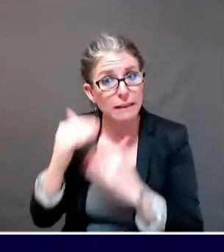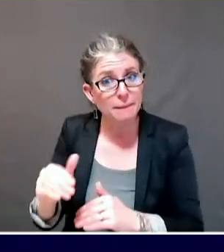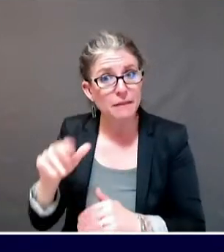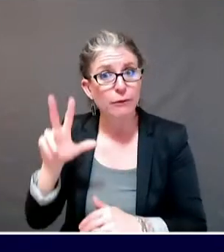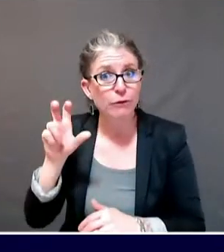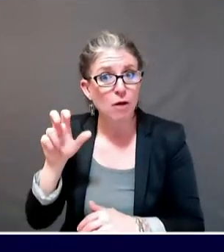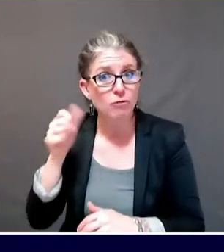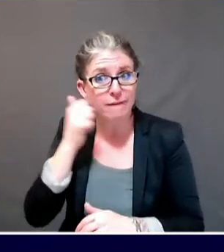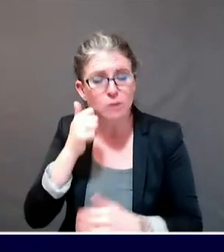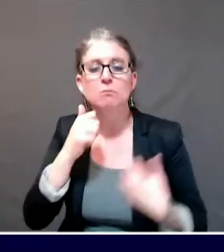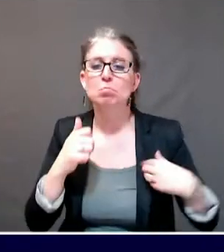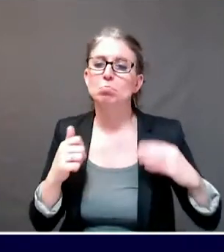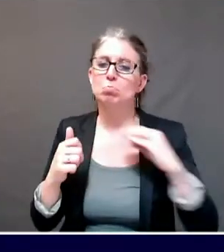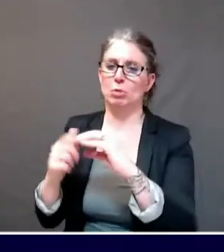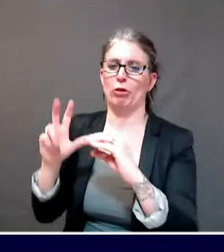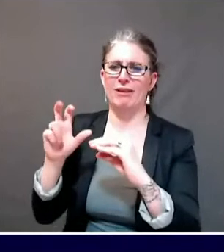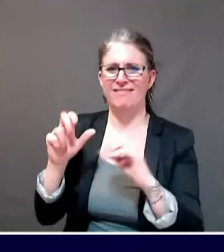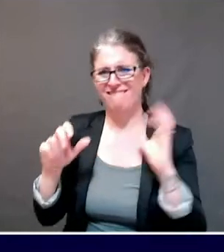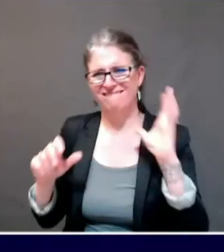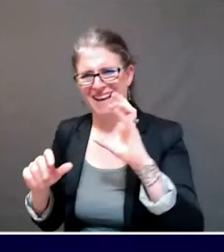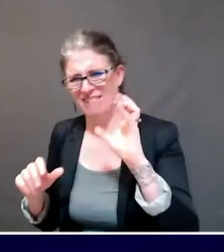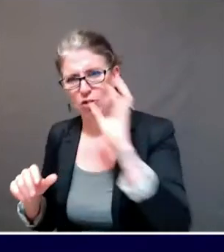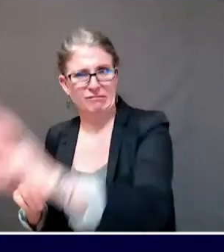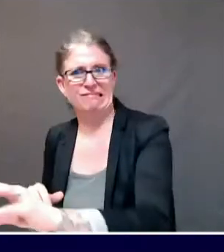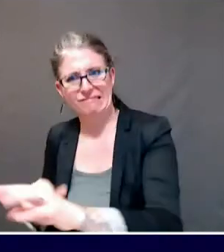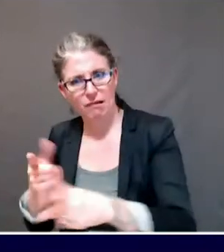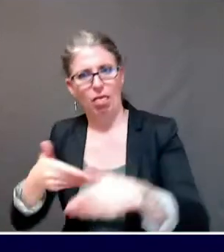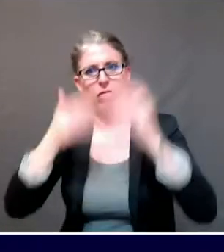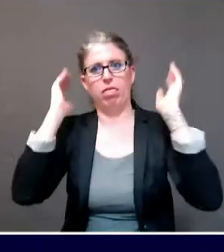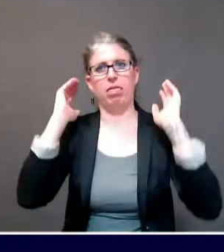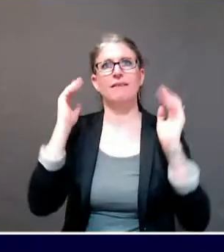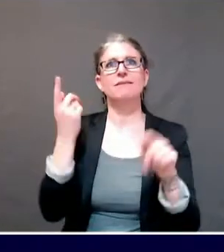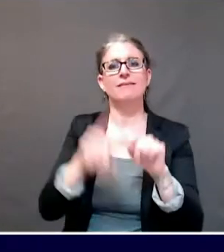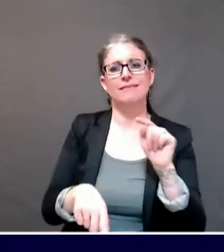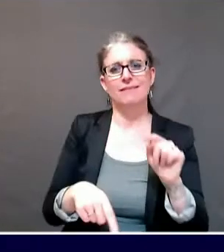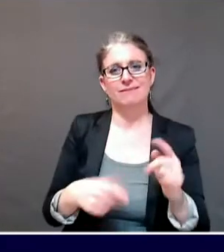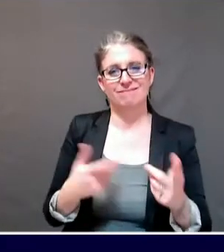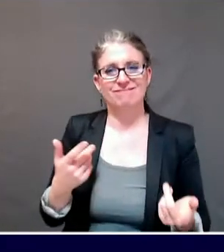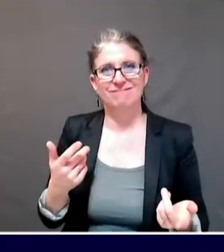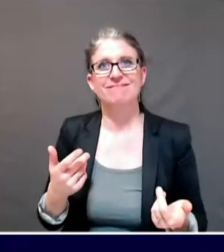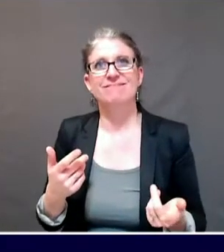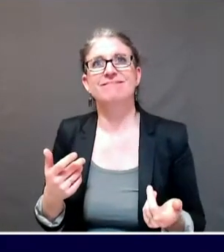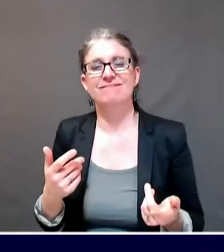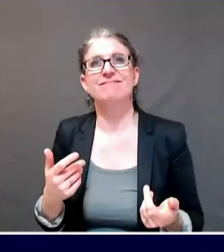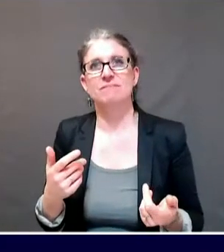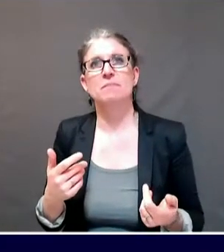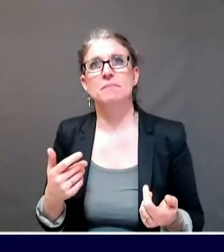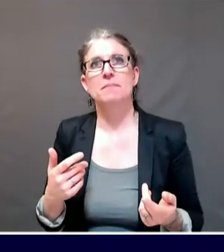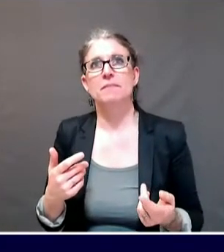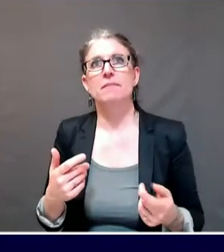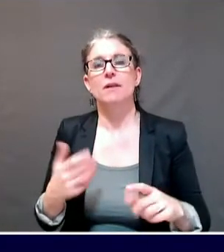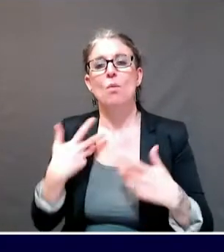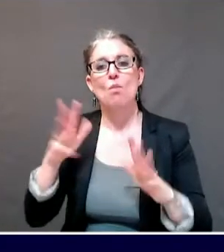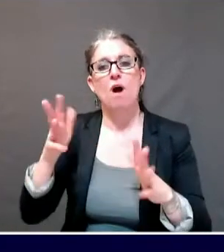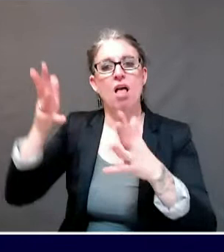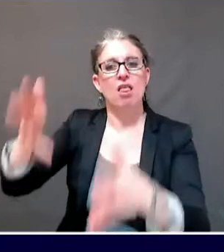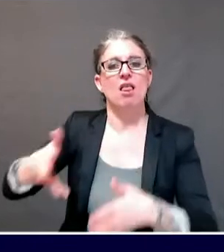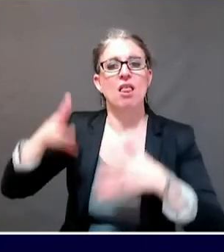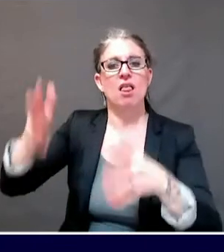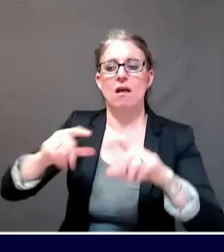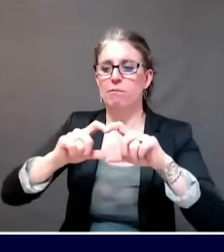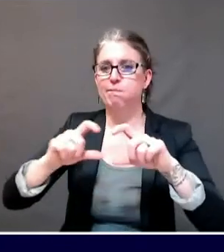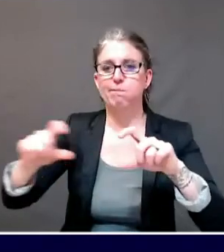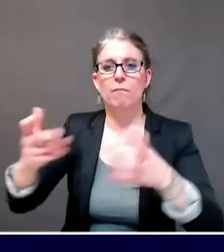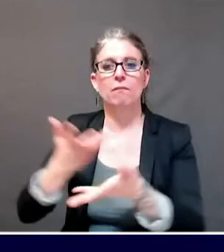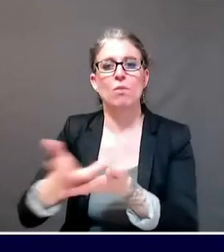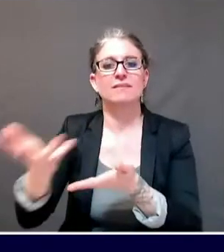we tried to avoid vaccines sitting on the shelf. Similarly, we've told folks who have received vaccine, hey, if you've